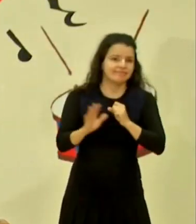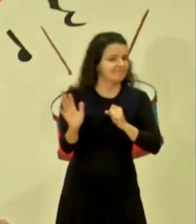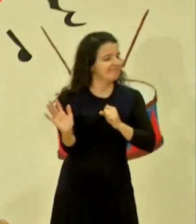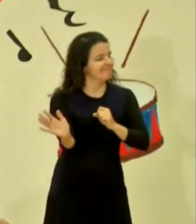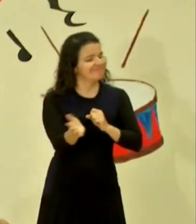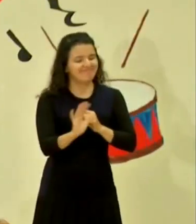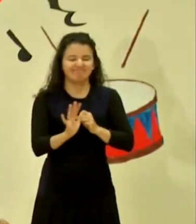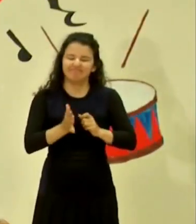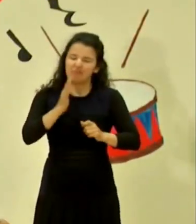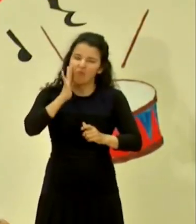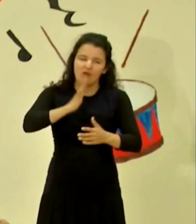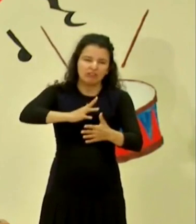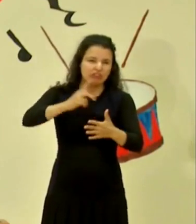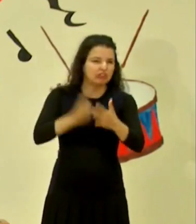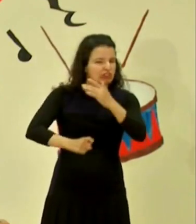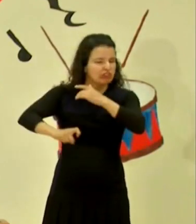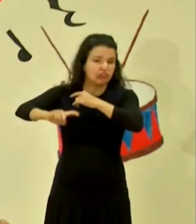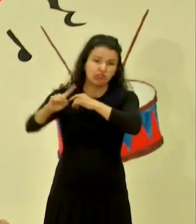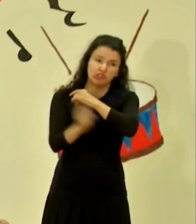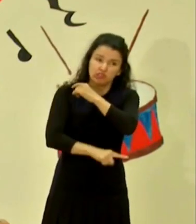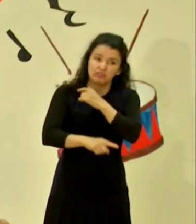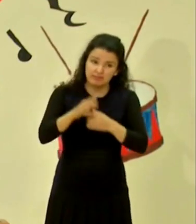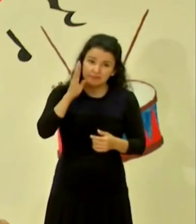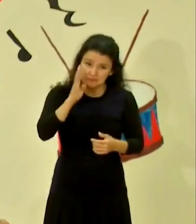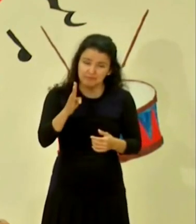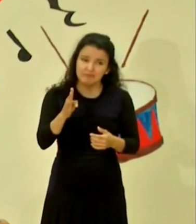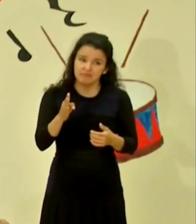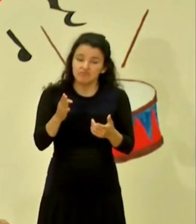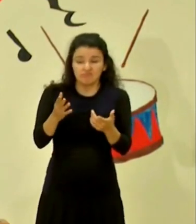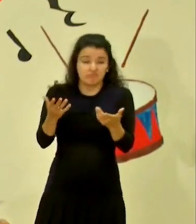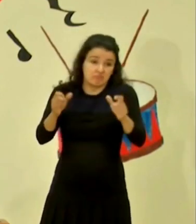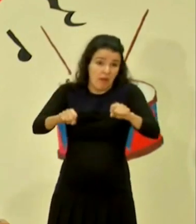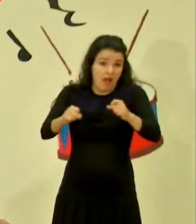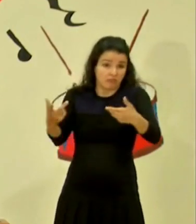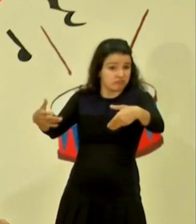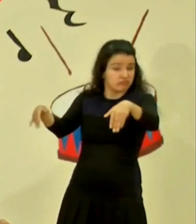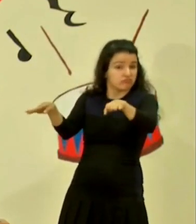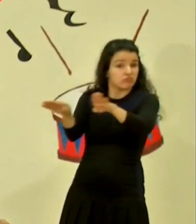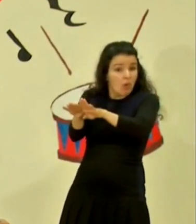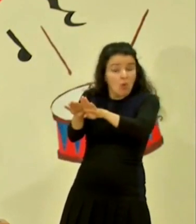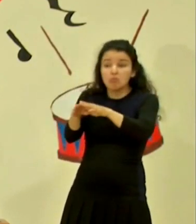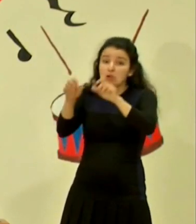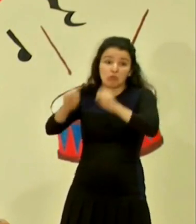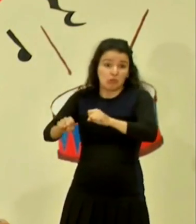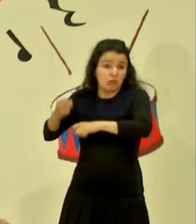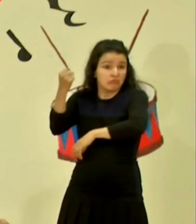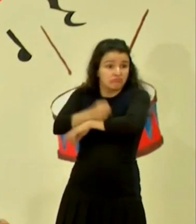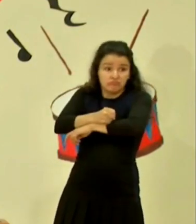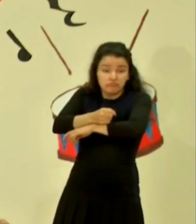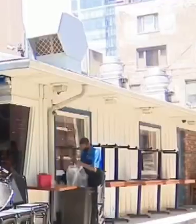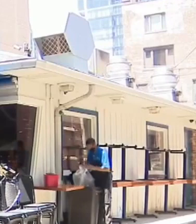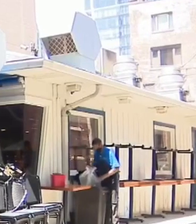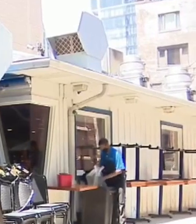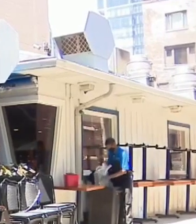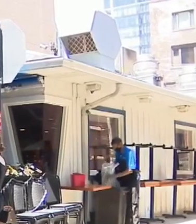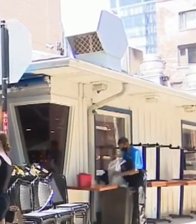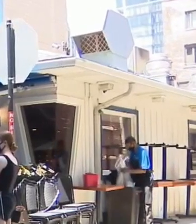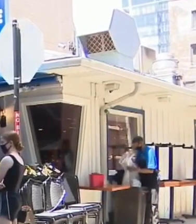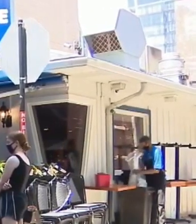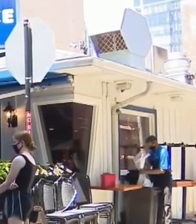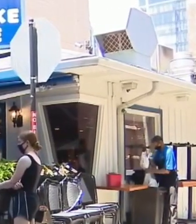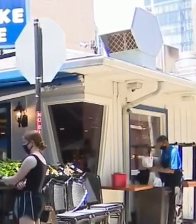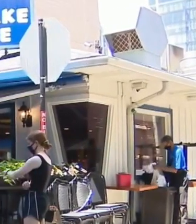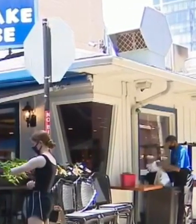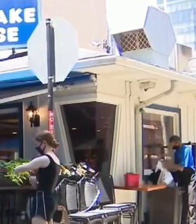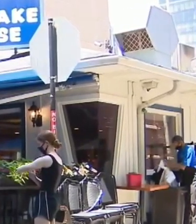shut down, you're not coming back anytime soon. I can't be any more clear than that. Lightfoot says she does not want to see Chicago